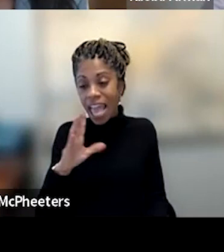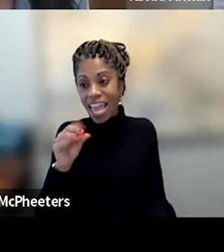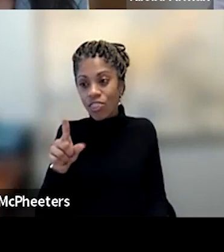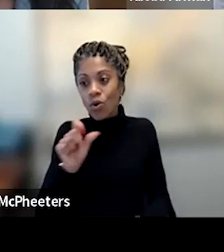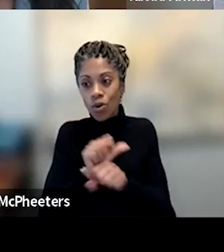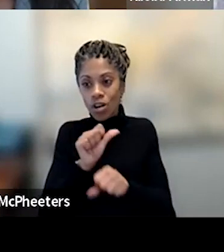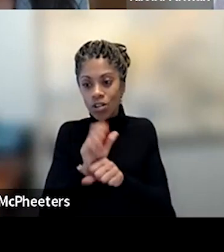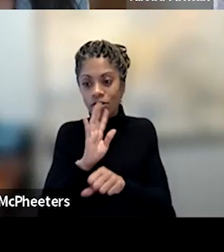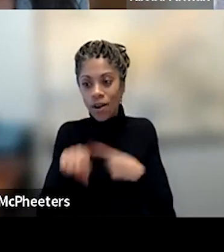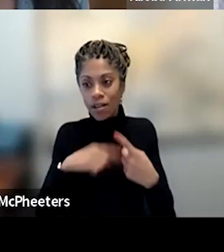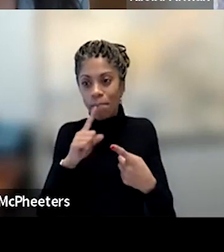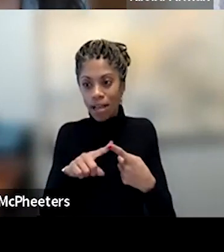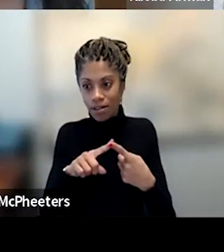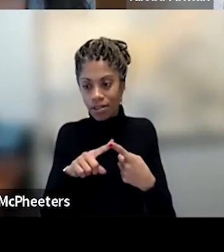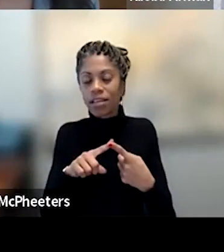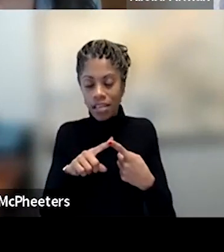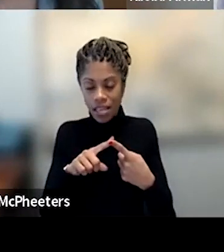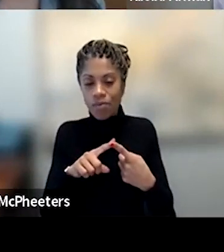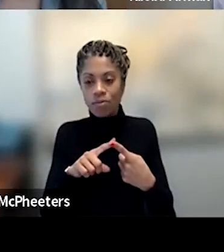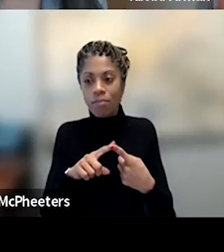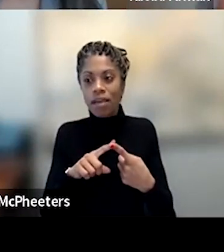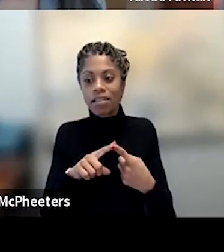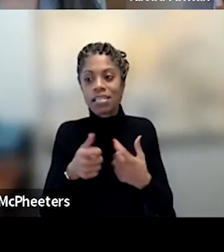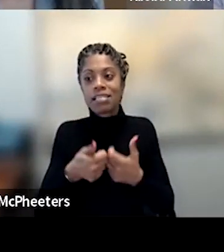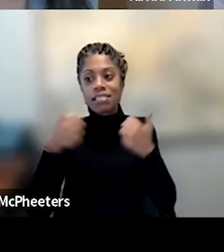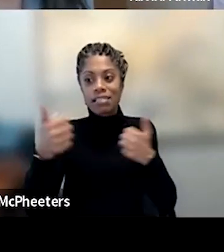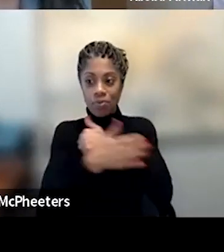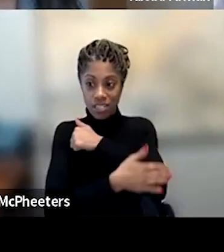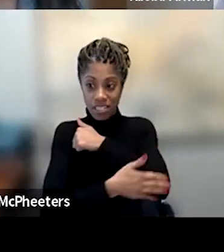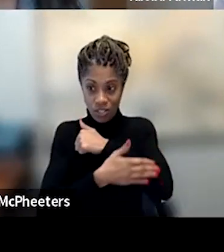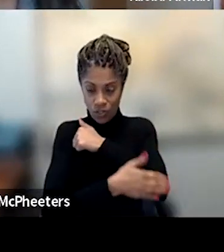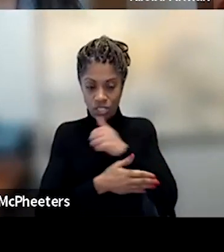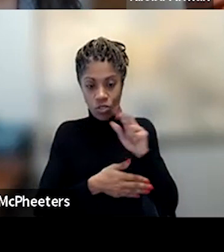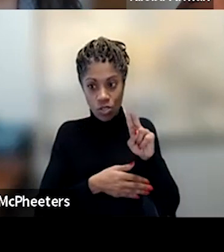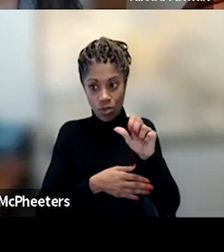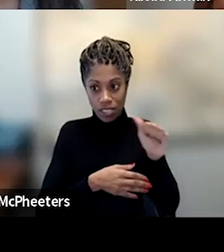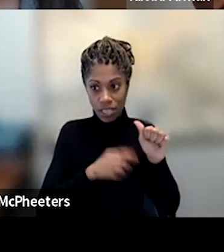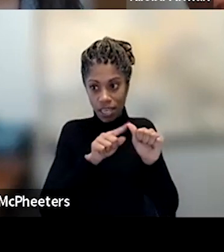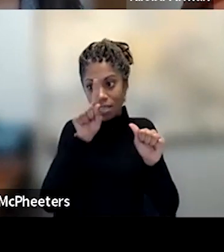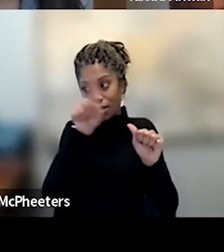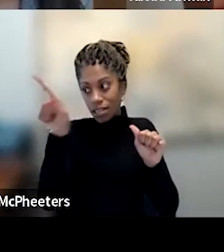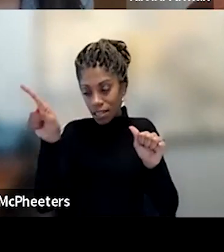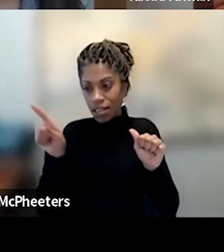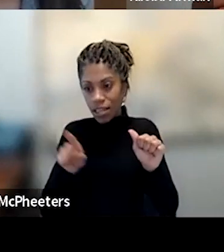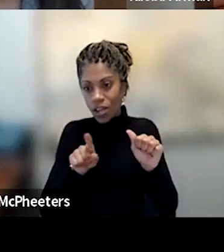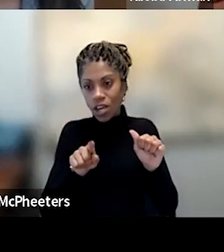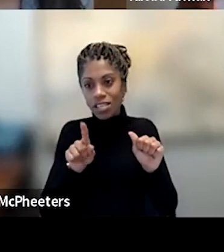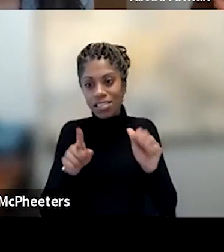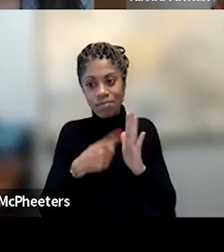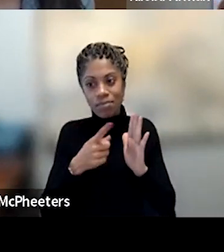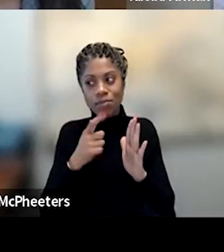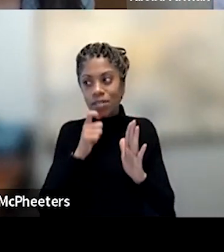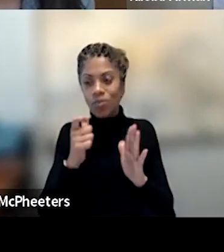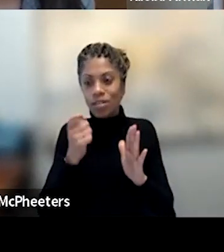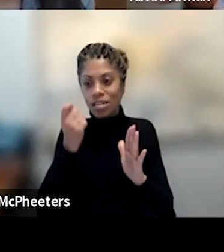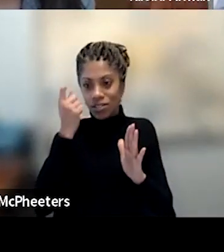as when we're only talking about the domestic USA. And we know the legacy of colonialism is rich, and we have to prepare folks who